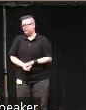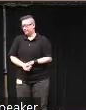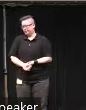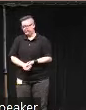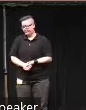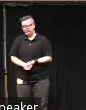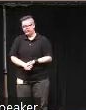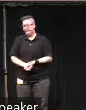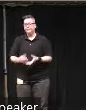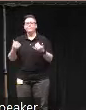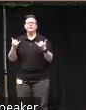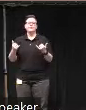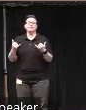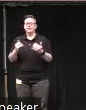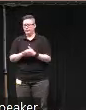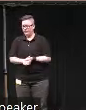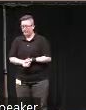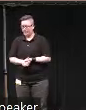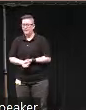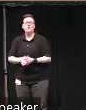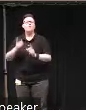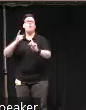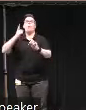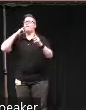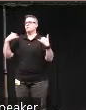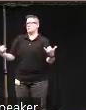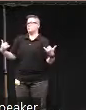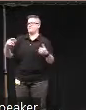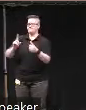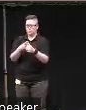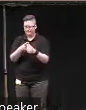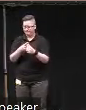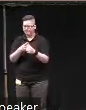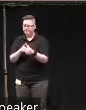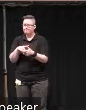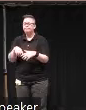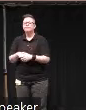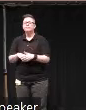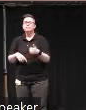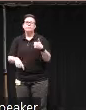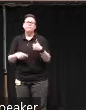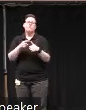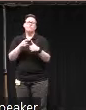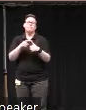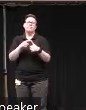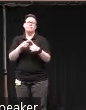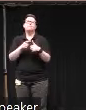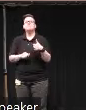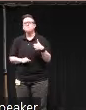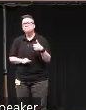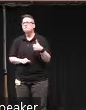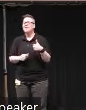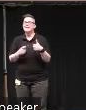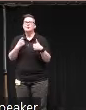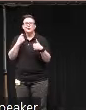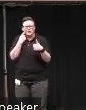Now, goals today will be first of all, I wanted to discuss as I just